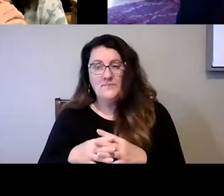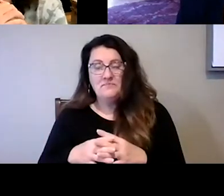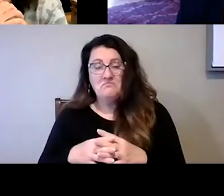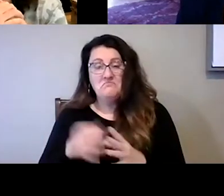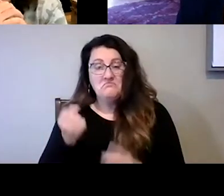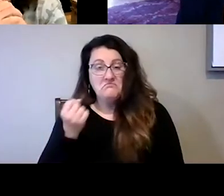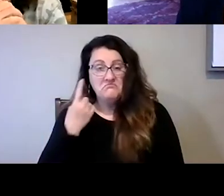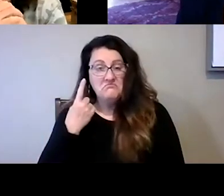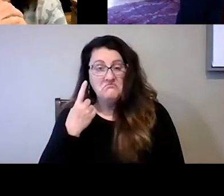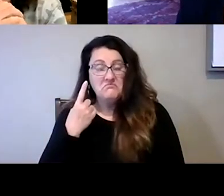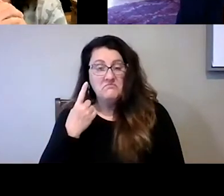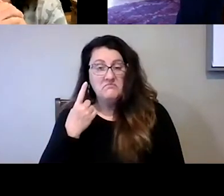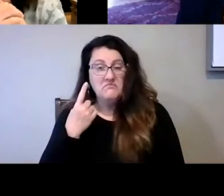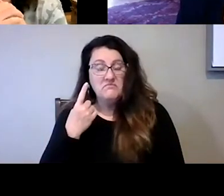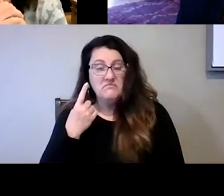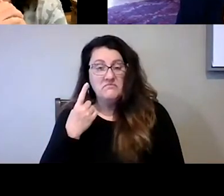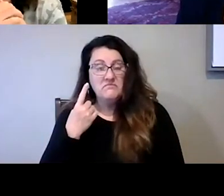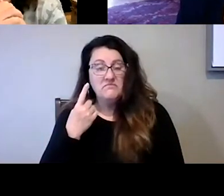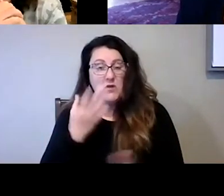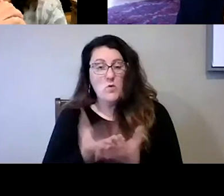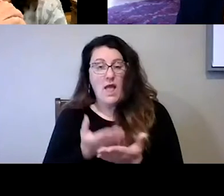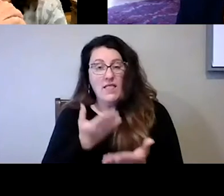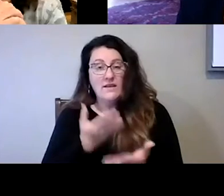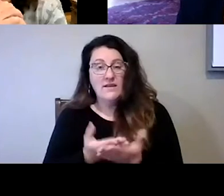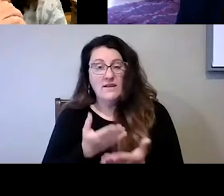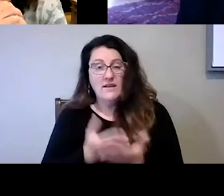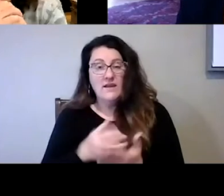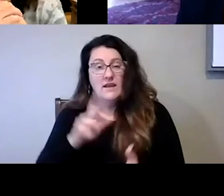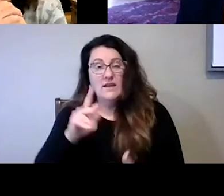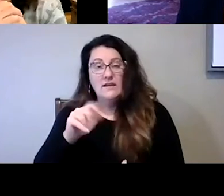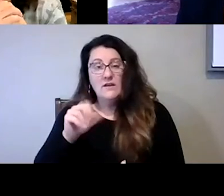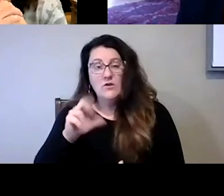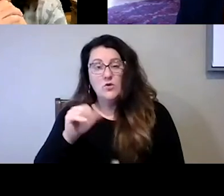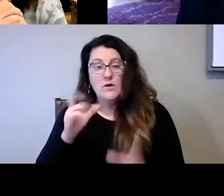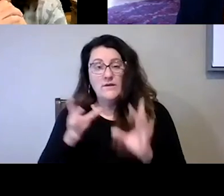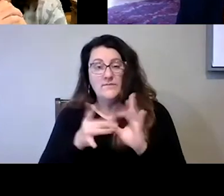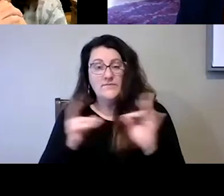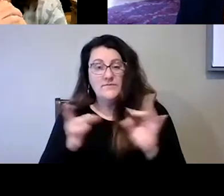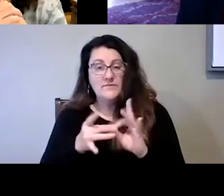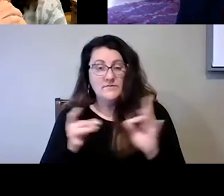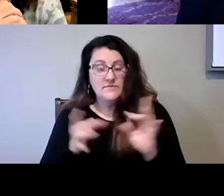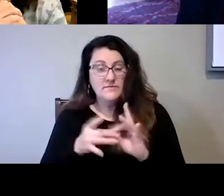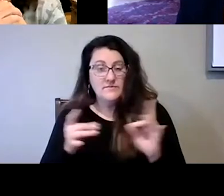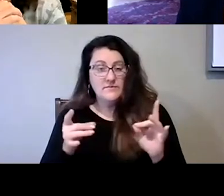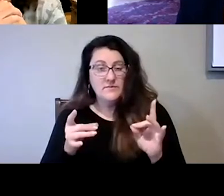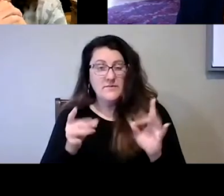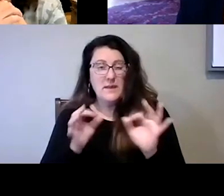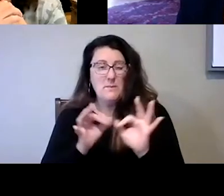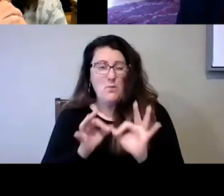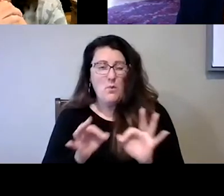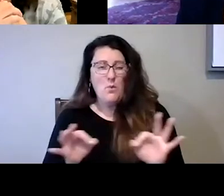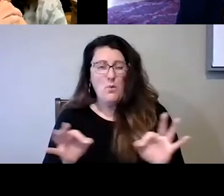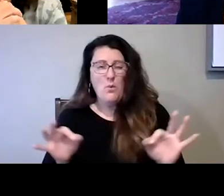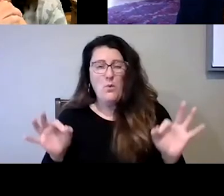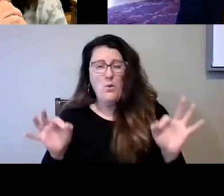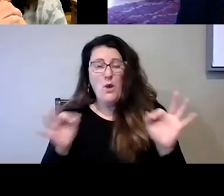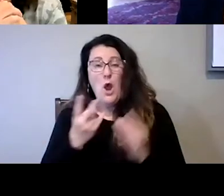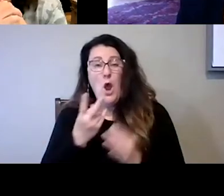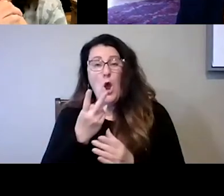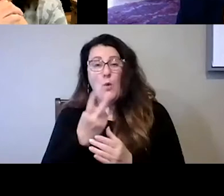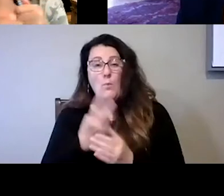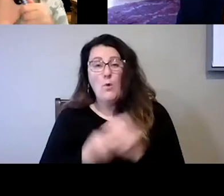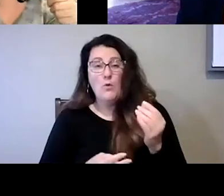reality is that what Tori is speaking to is the importance of both